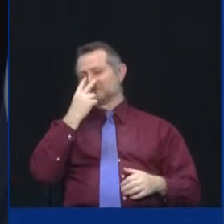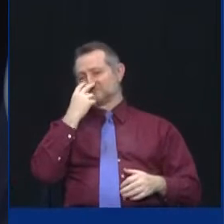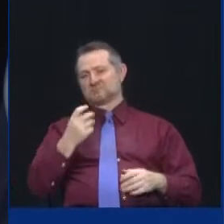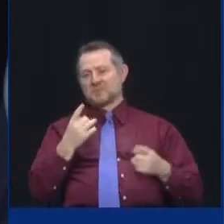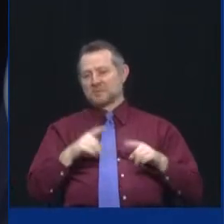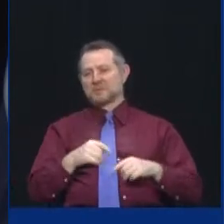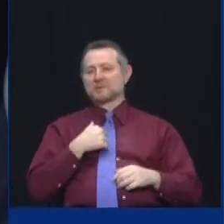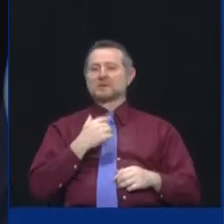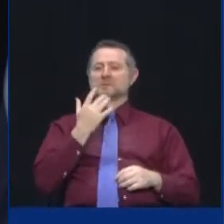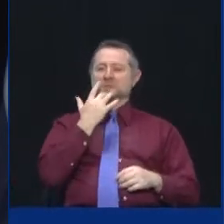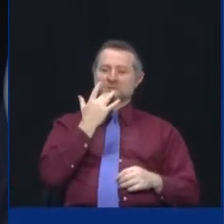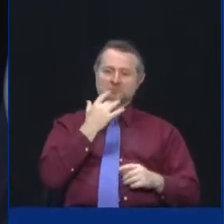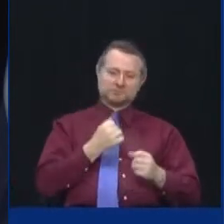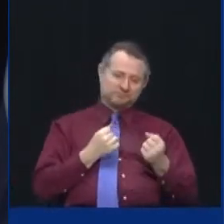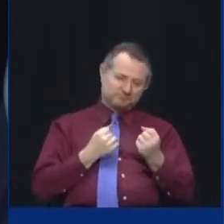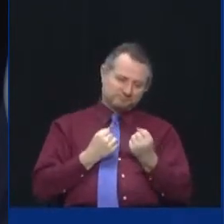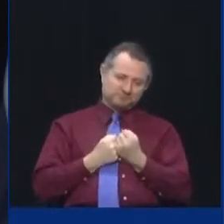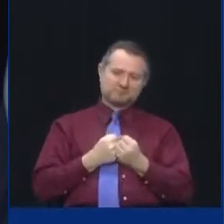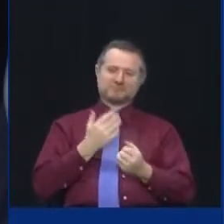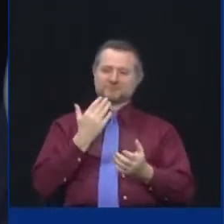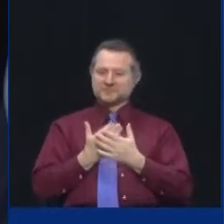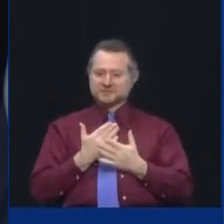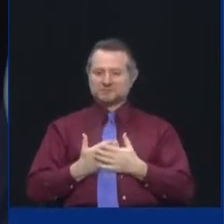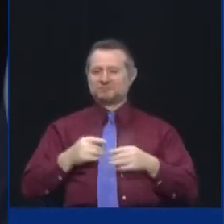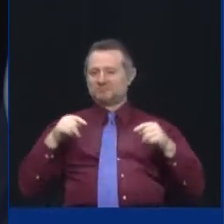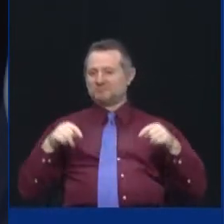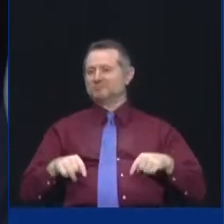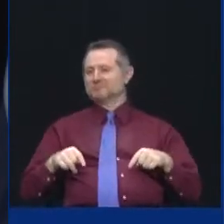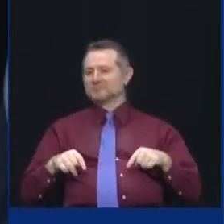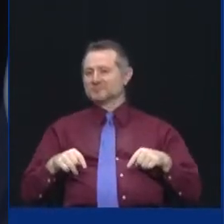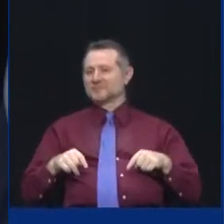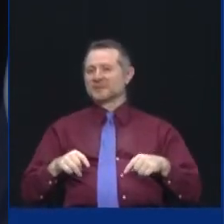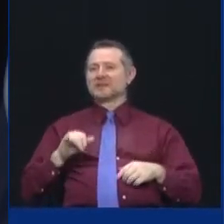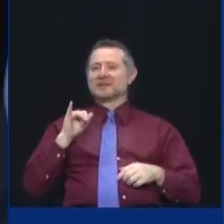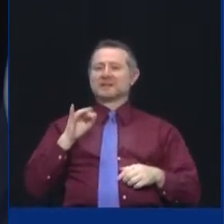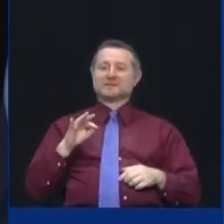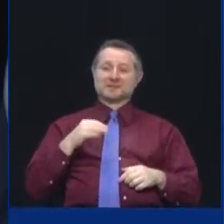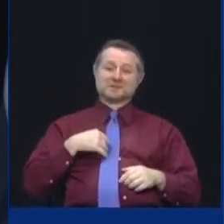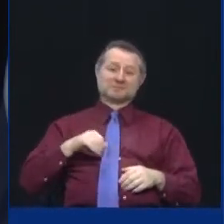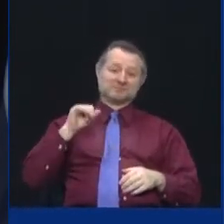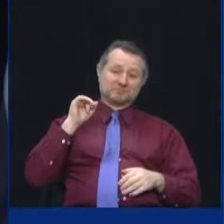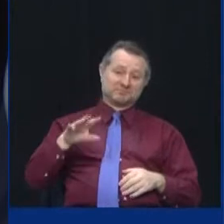with facts, and if I say it's going to happen, it happens.